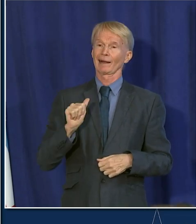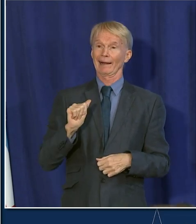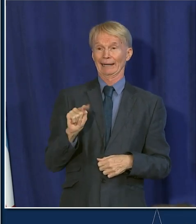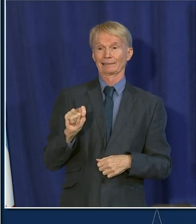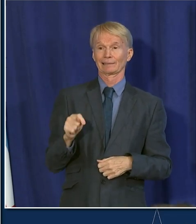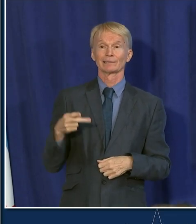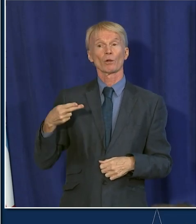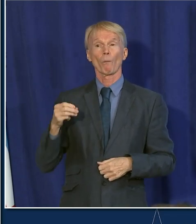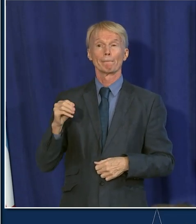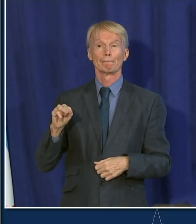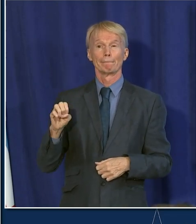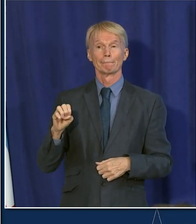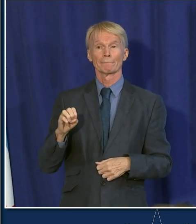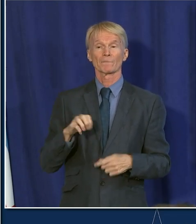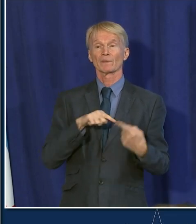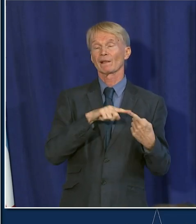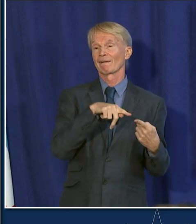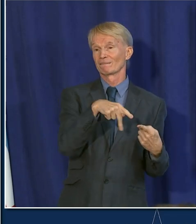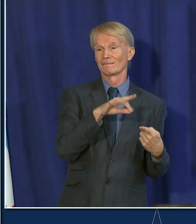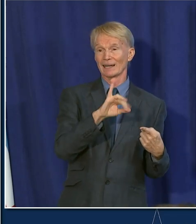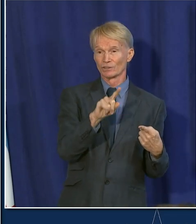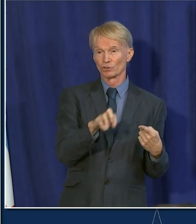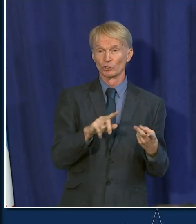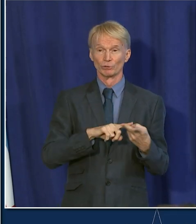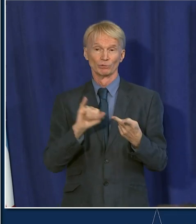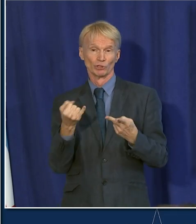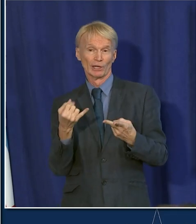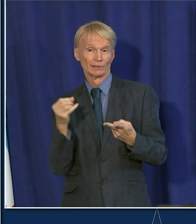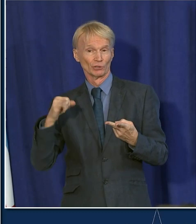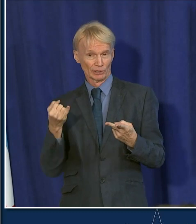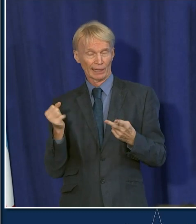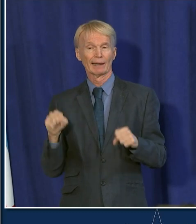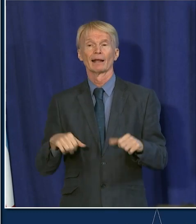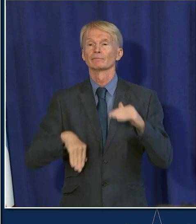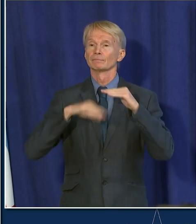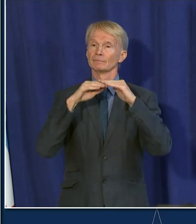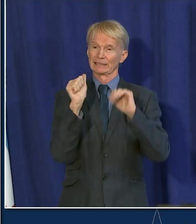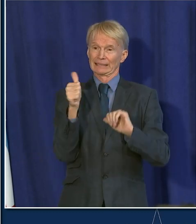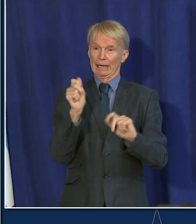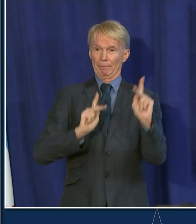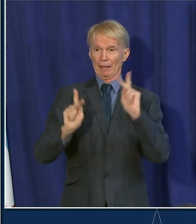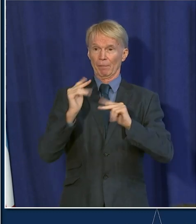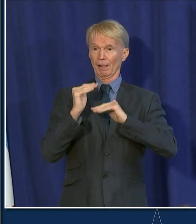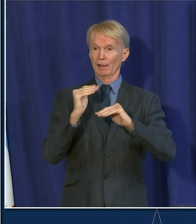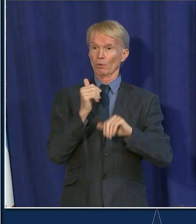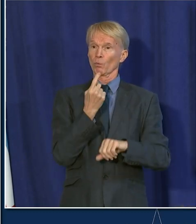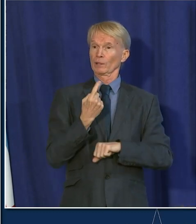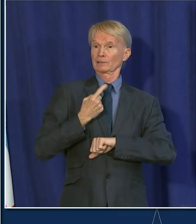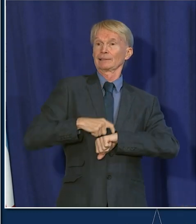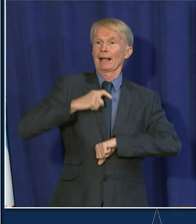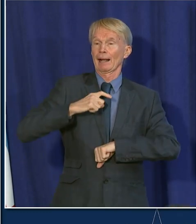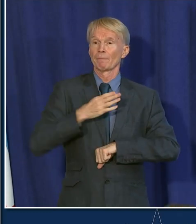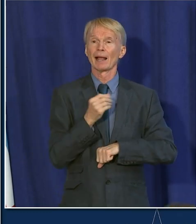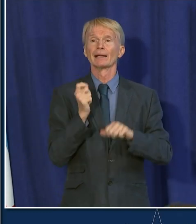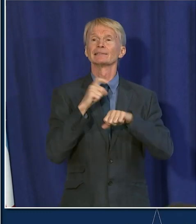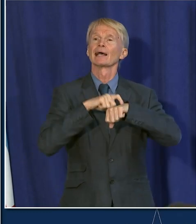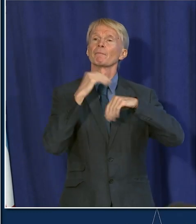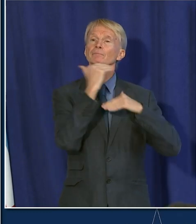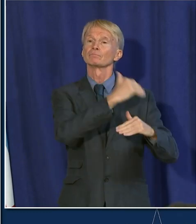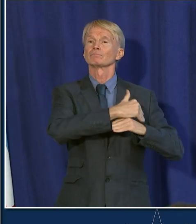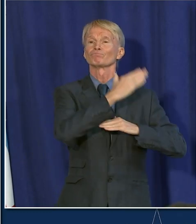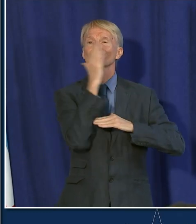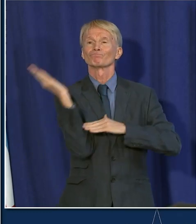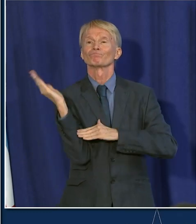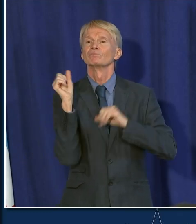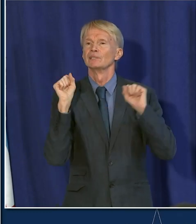chicago.gov/at-home. You can do either Pfizer or Johnson & Johnson. We can vaccinate up to 10 people at a time, and we're expanding the hours as well so that there are now